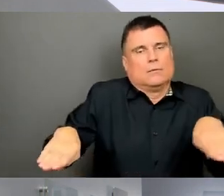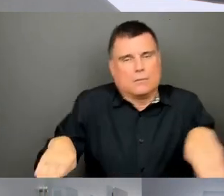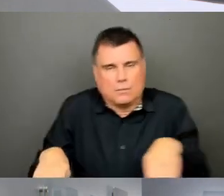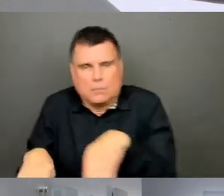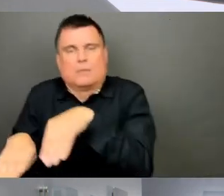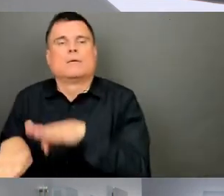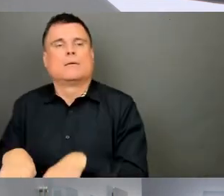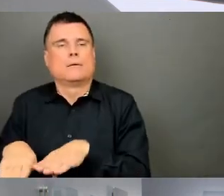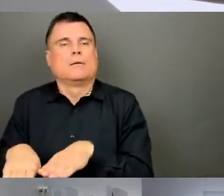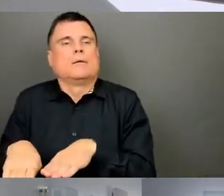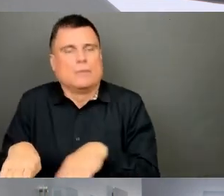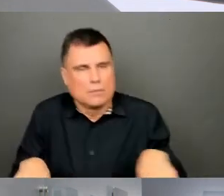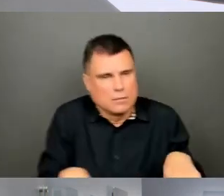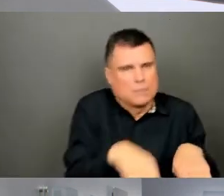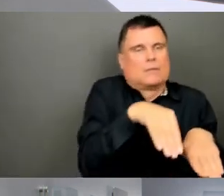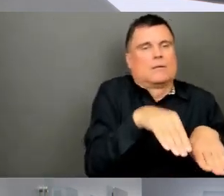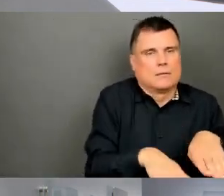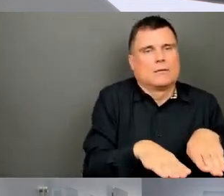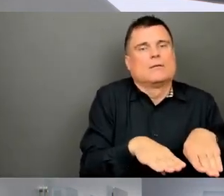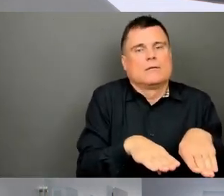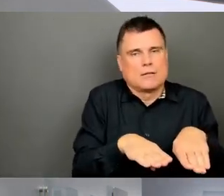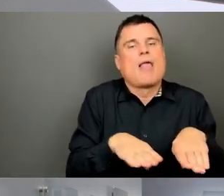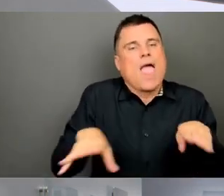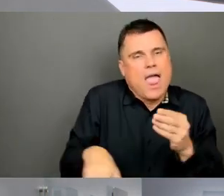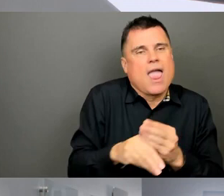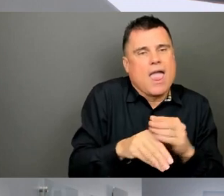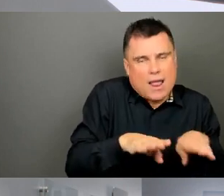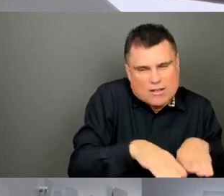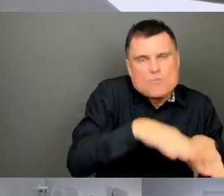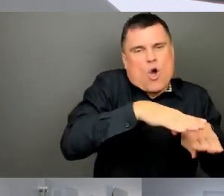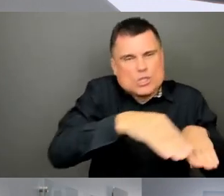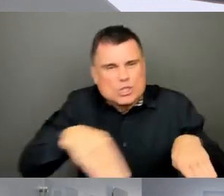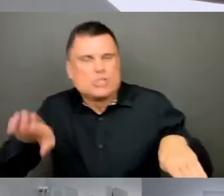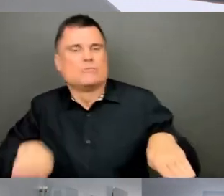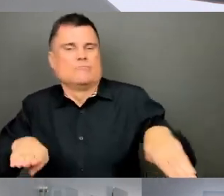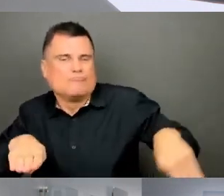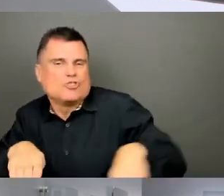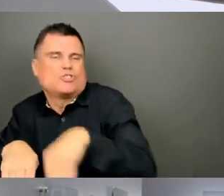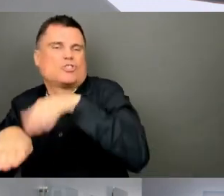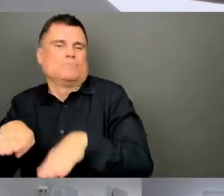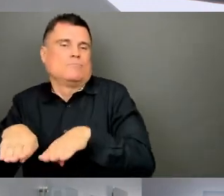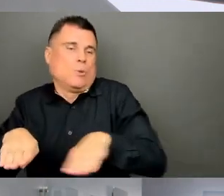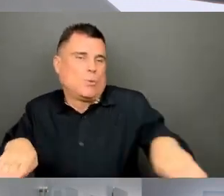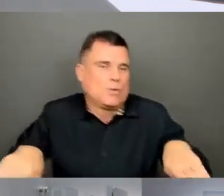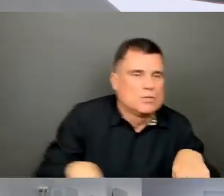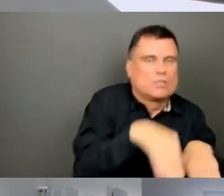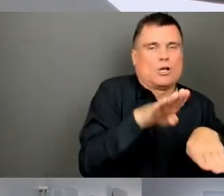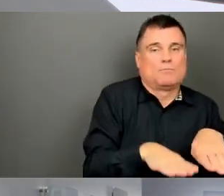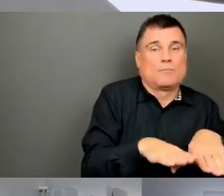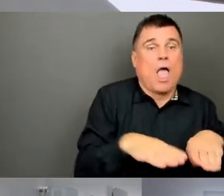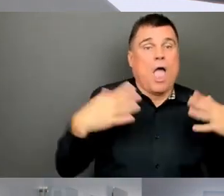where we have that up groove. But now we're just simply adding a slide. Slide, up, slide, up. And you can throw your arms in, make it more